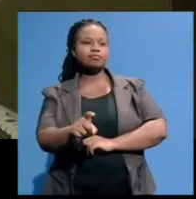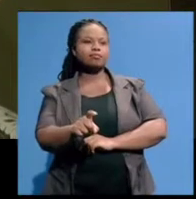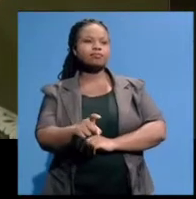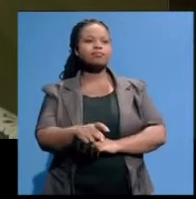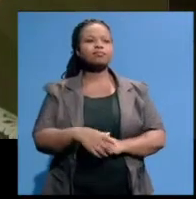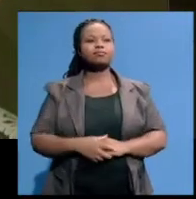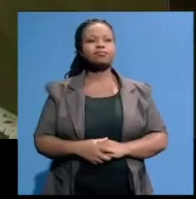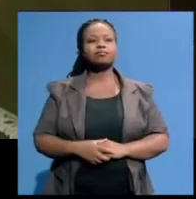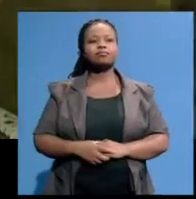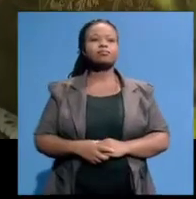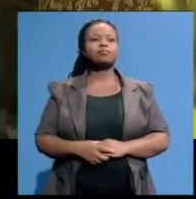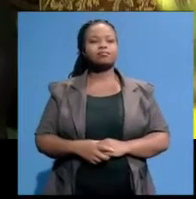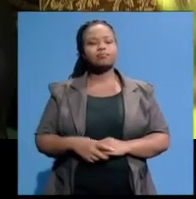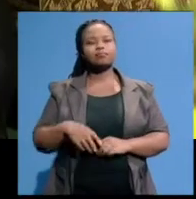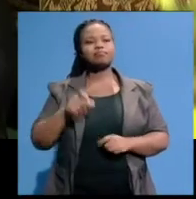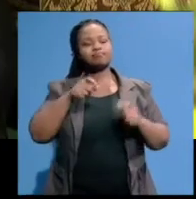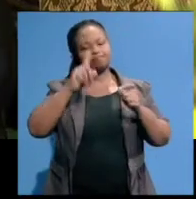Madiba uthahlo